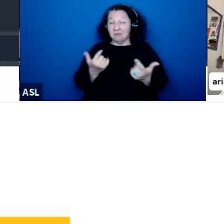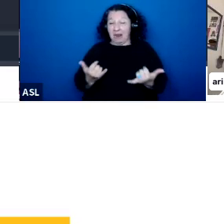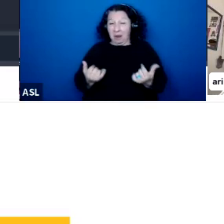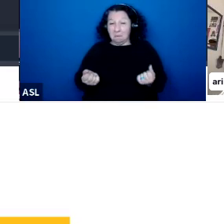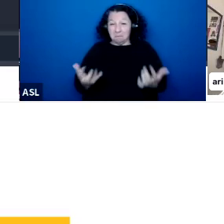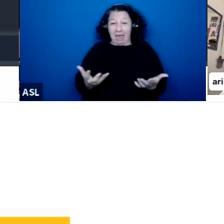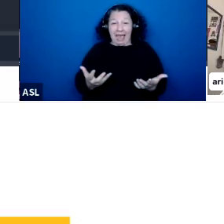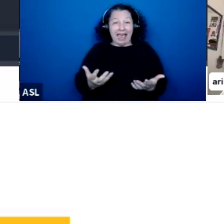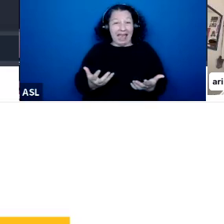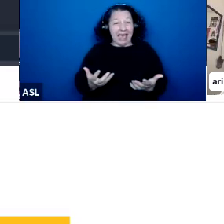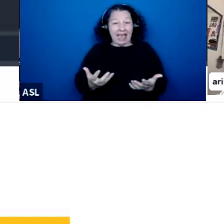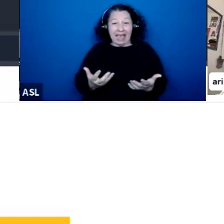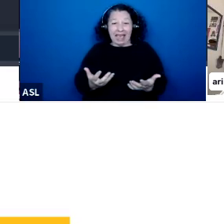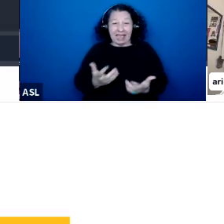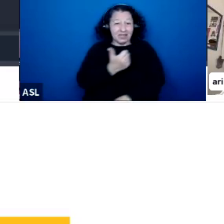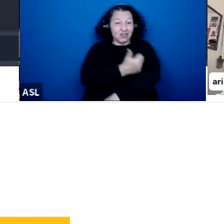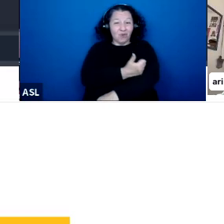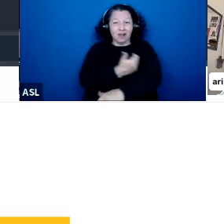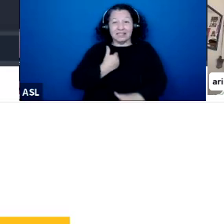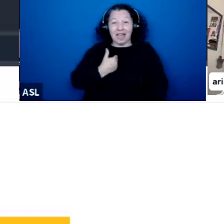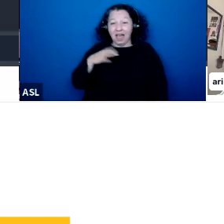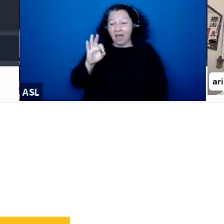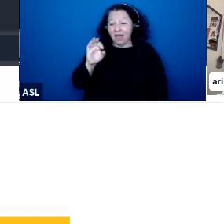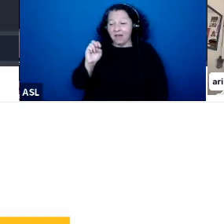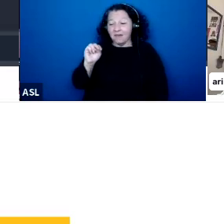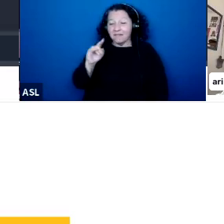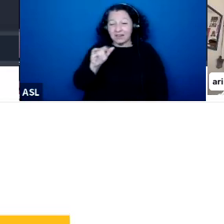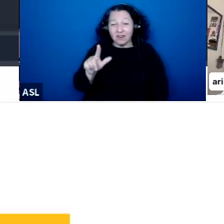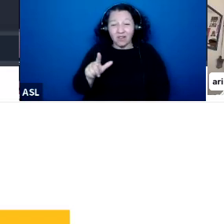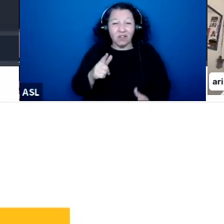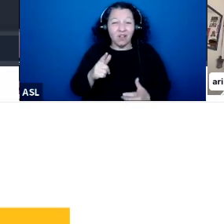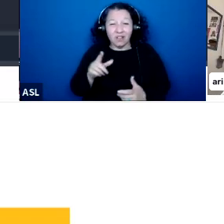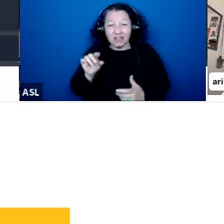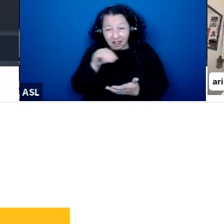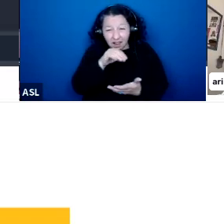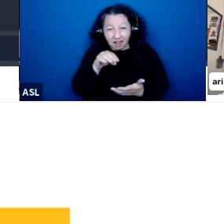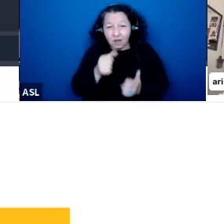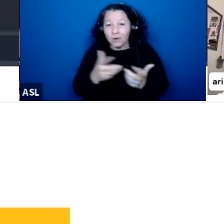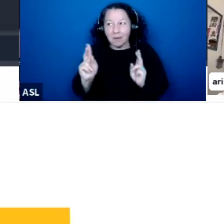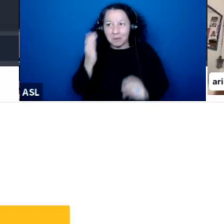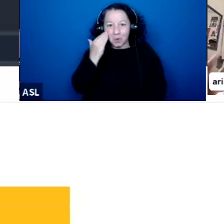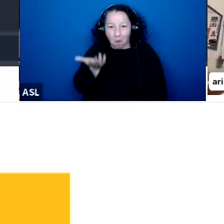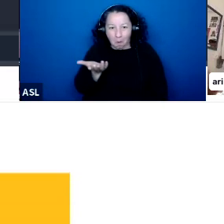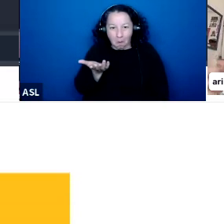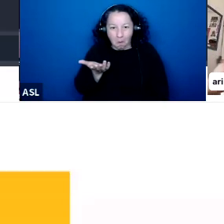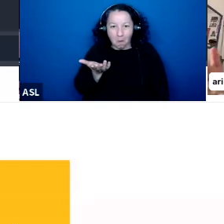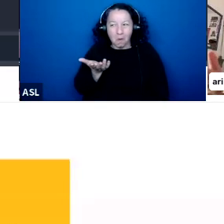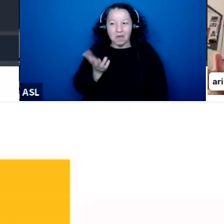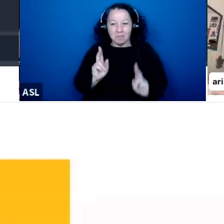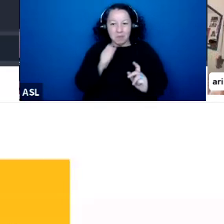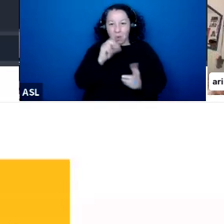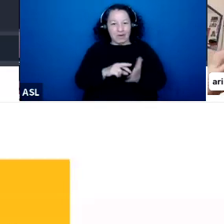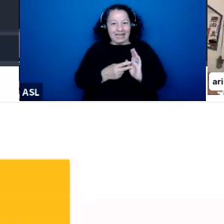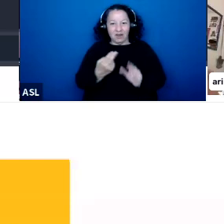right now a lot of drugs are fentanyl laced, without people knowing, I mean, without people having the intention